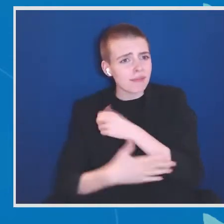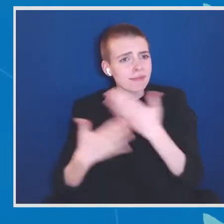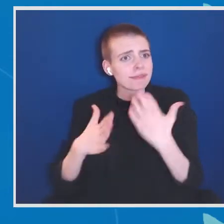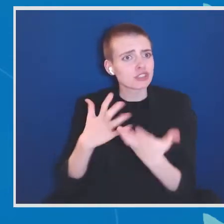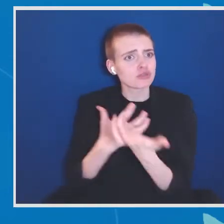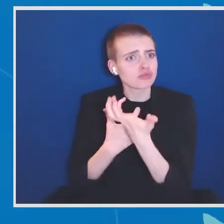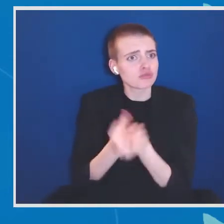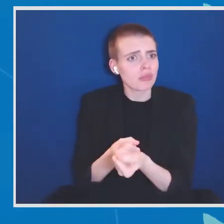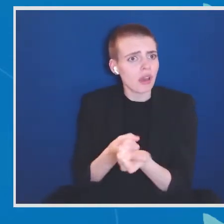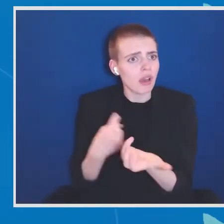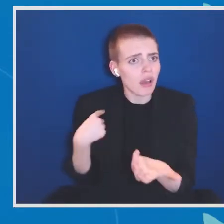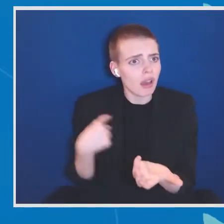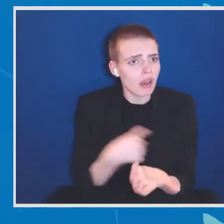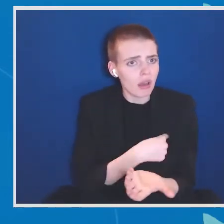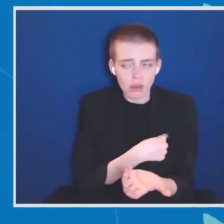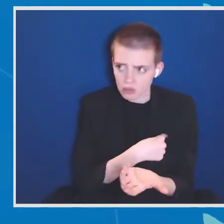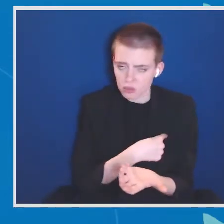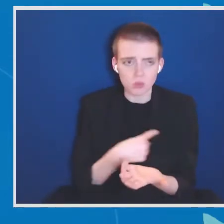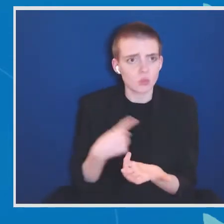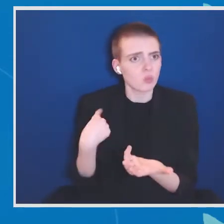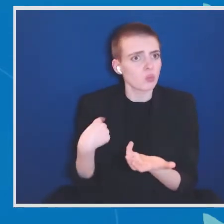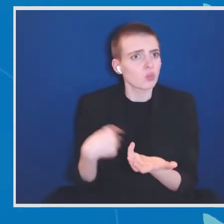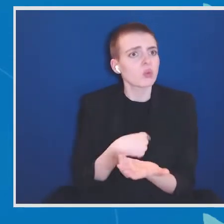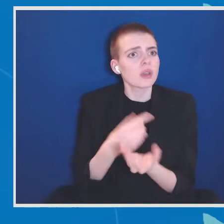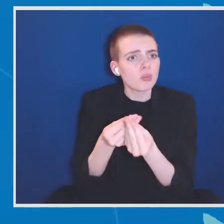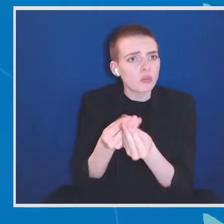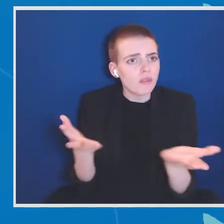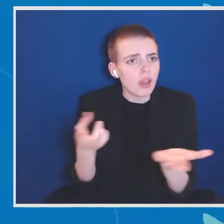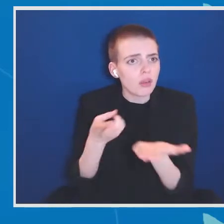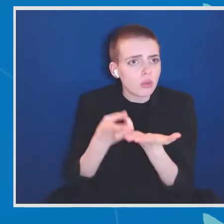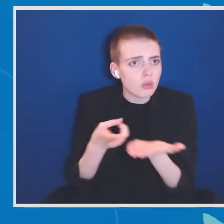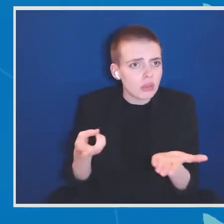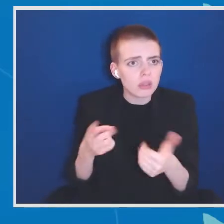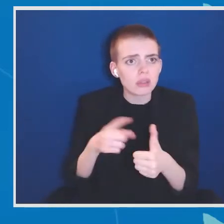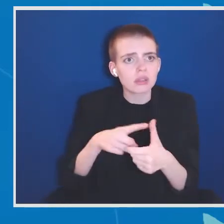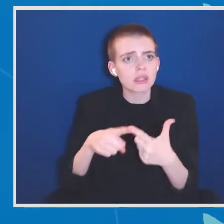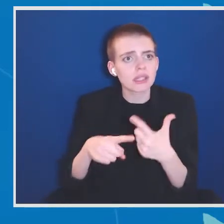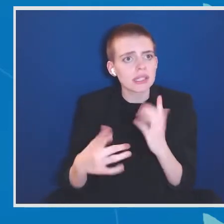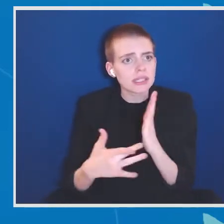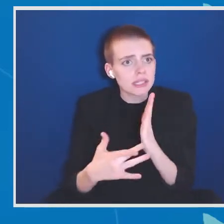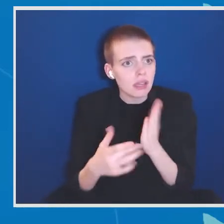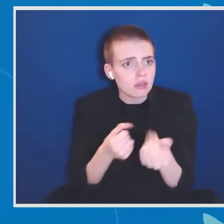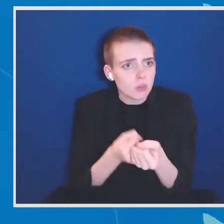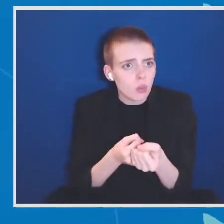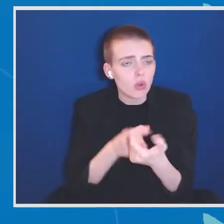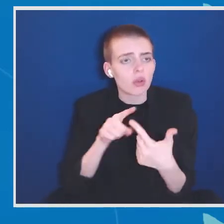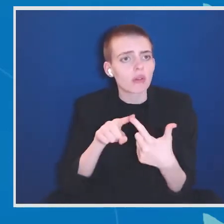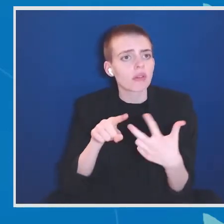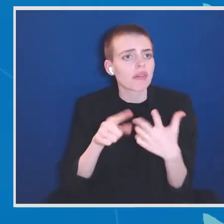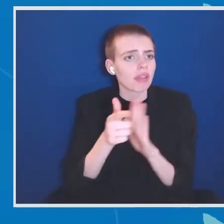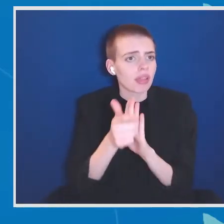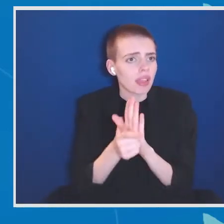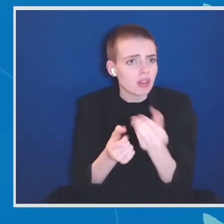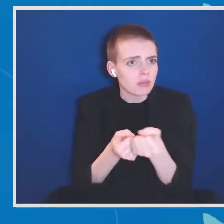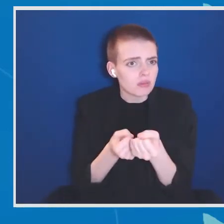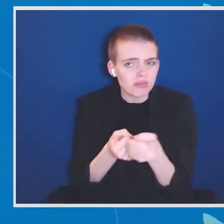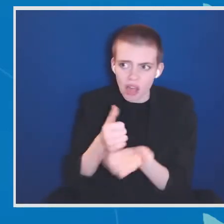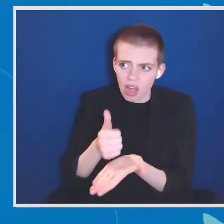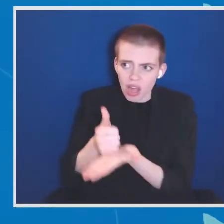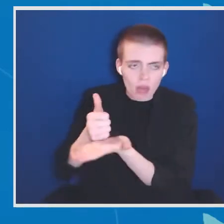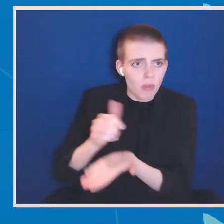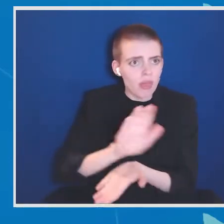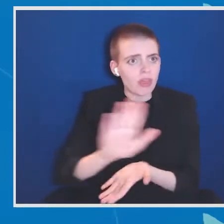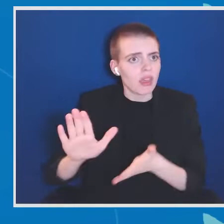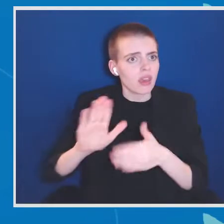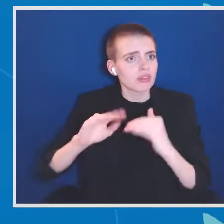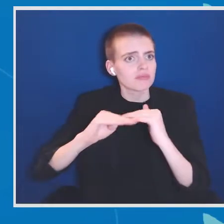really provide the resources, the technical support, the legal support, to do their sustainable ocean plans. But we didn't